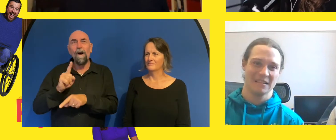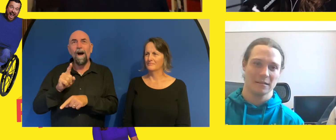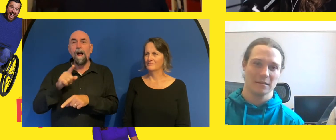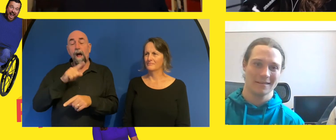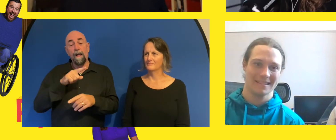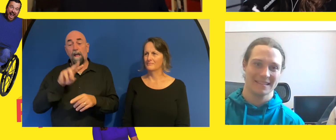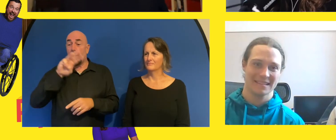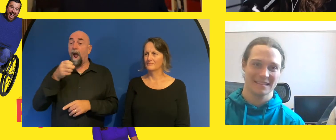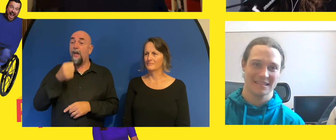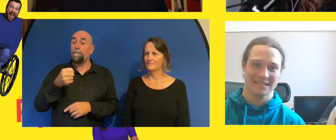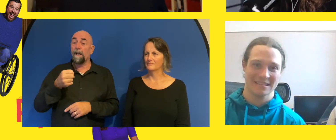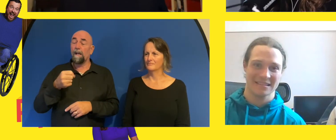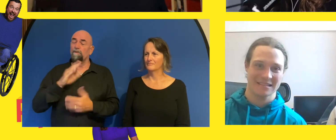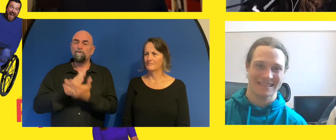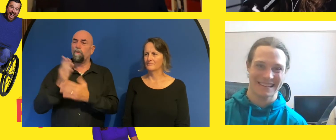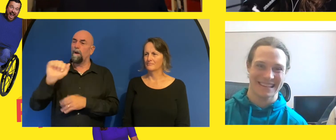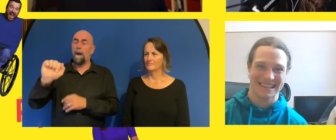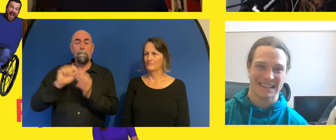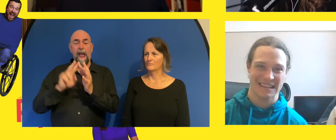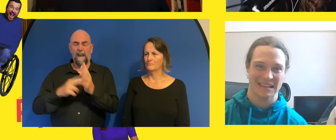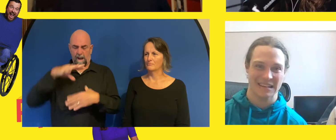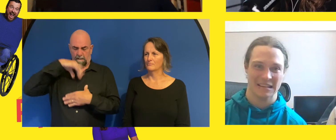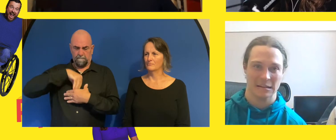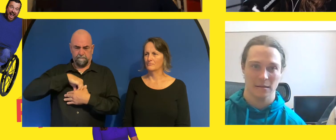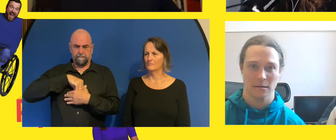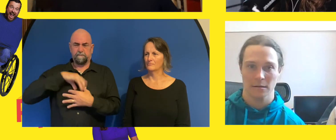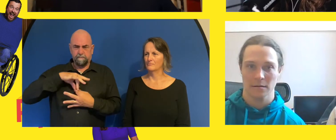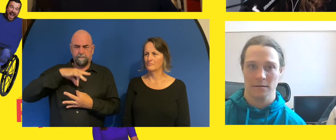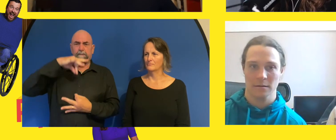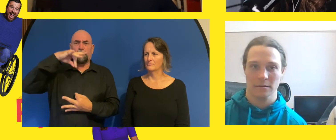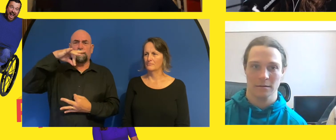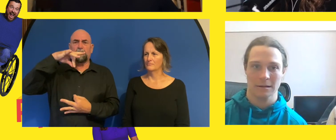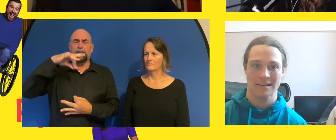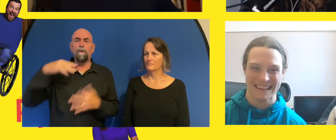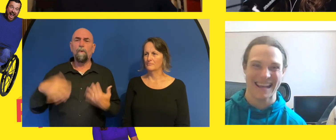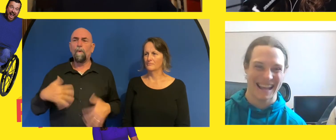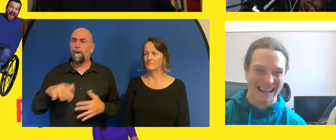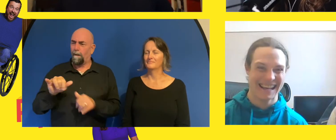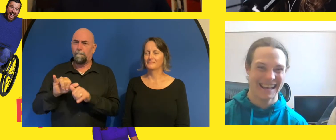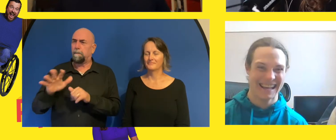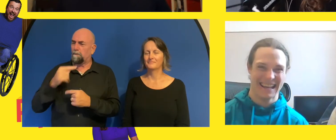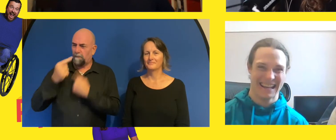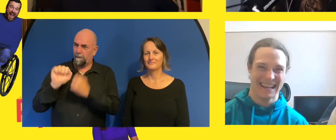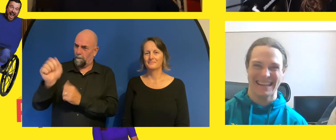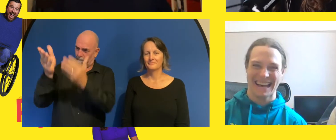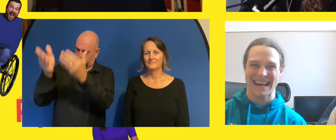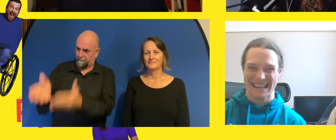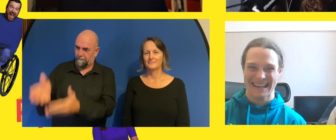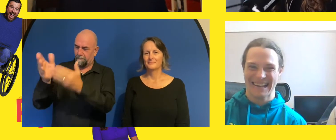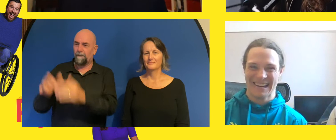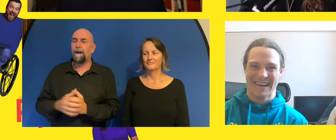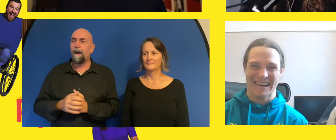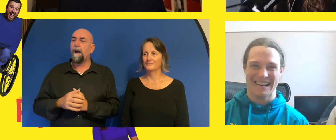mum described you the best the other day? She said the Paralympic movement is in Ben's soul. You know, I thought that was just the